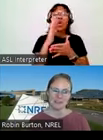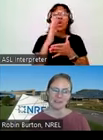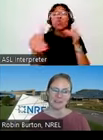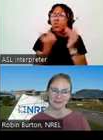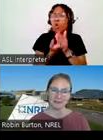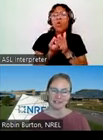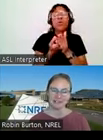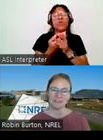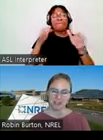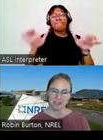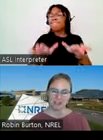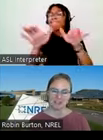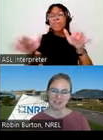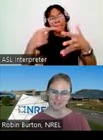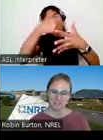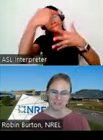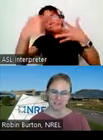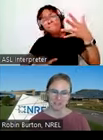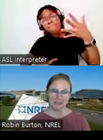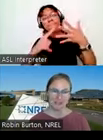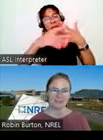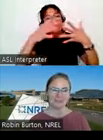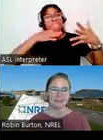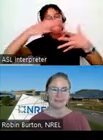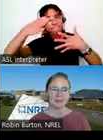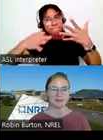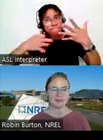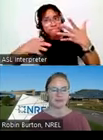being conducted within each of the five activities of the study.